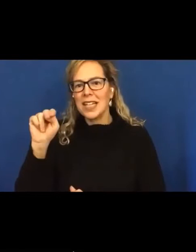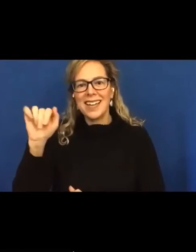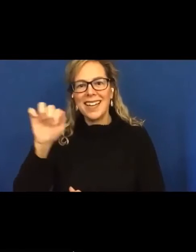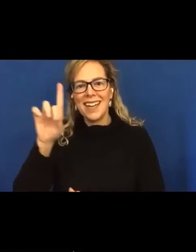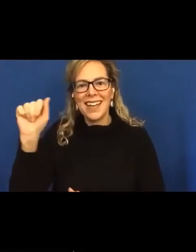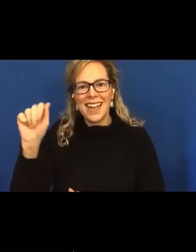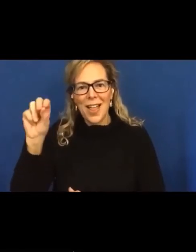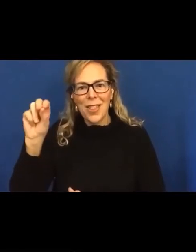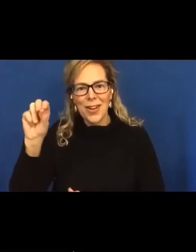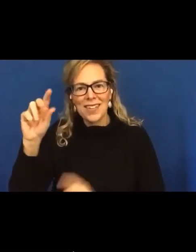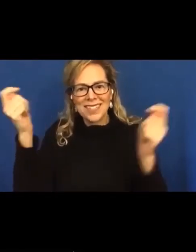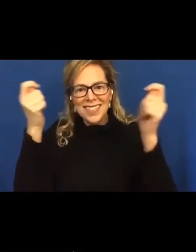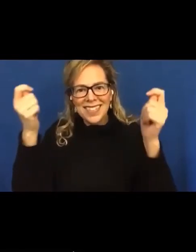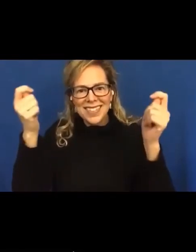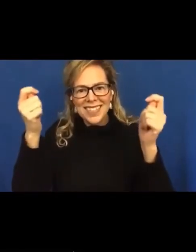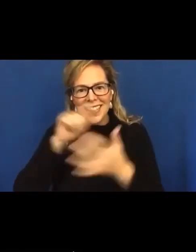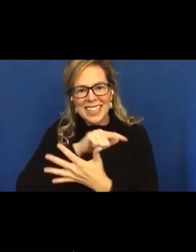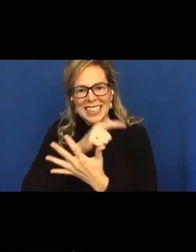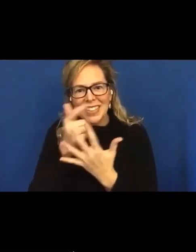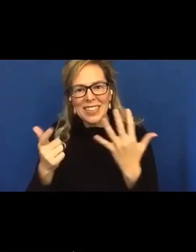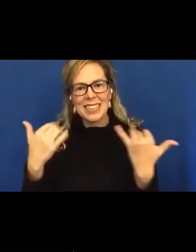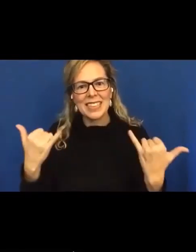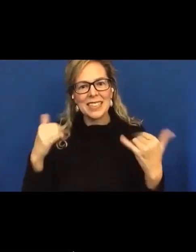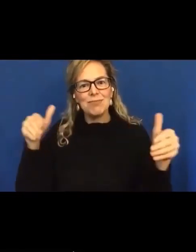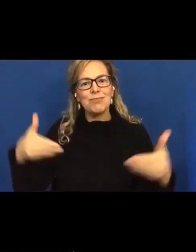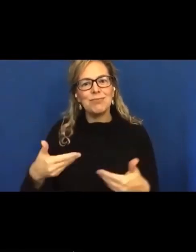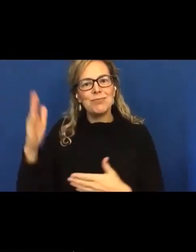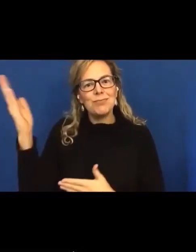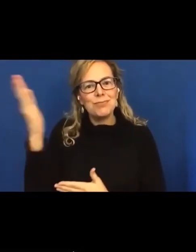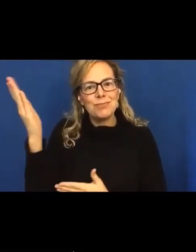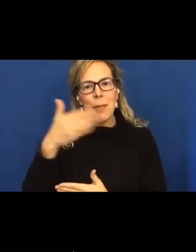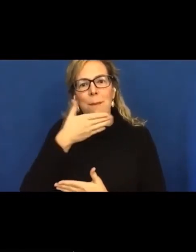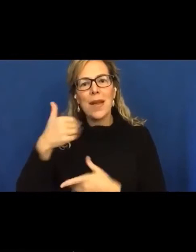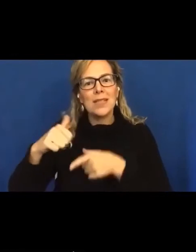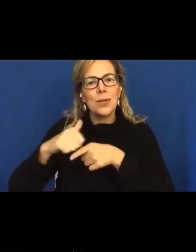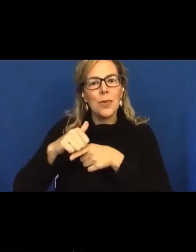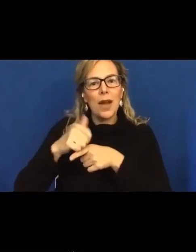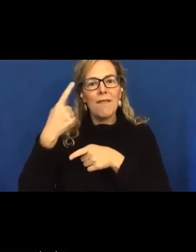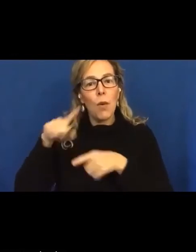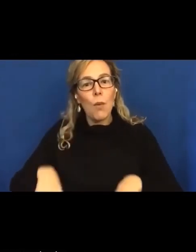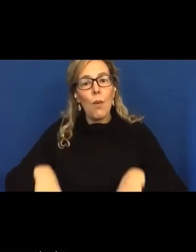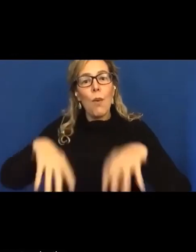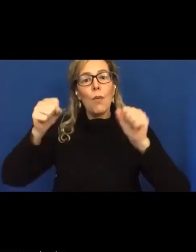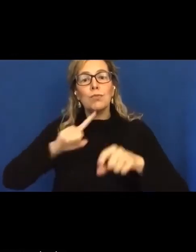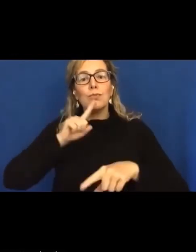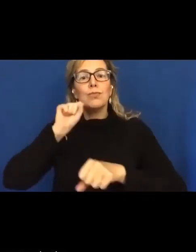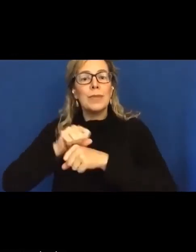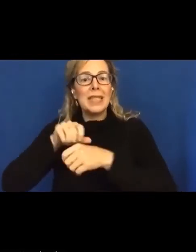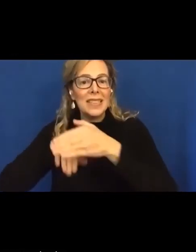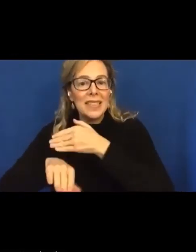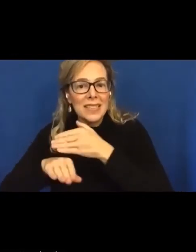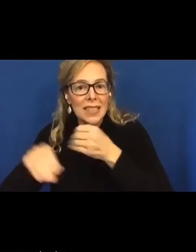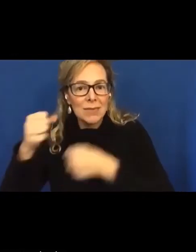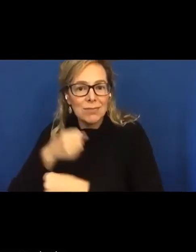Series. And today we are presenting best practices for hosting accessible virtual presentations.